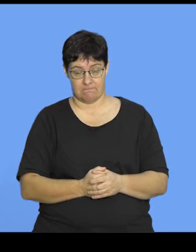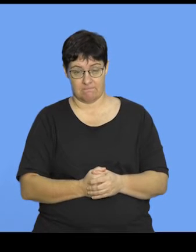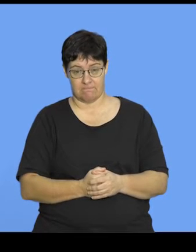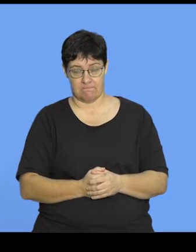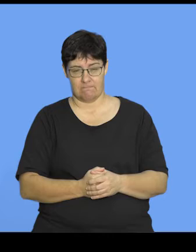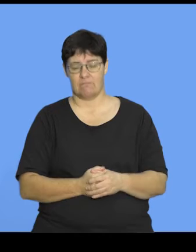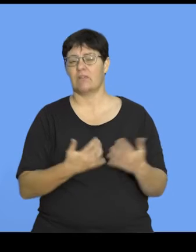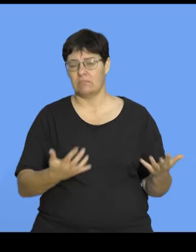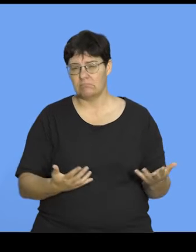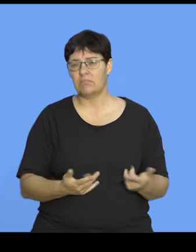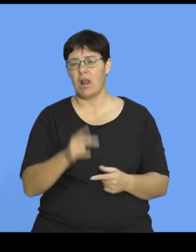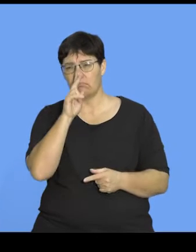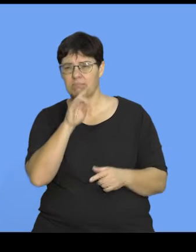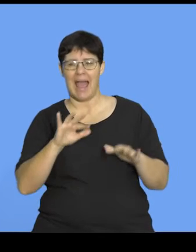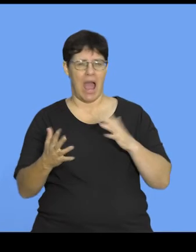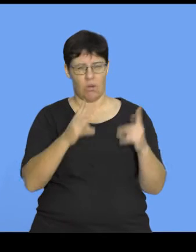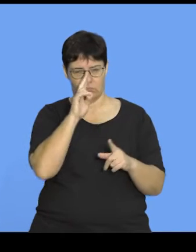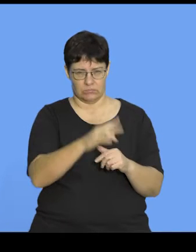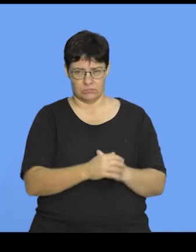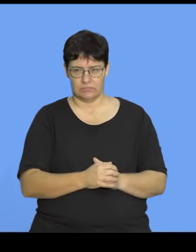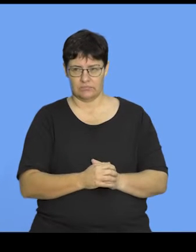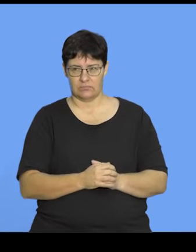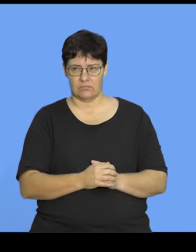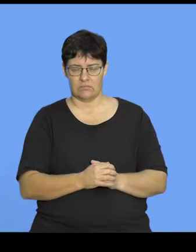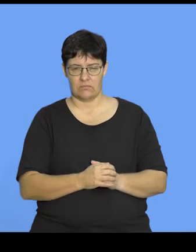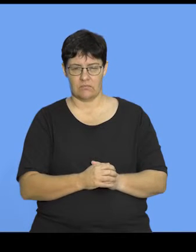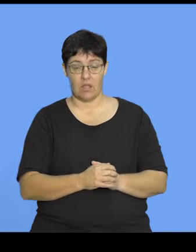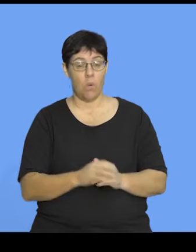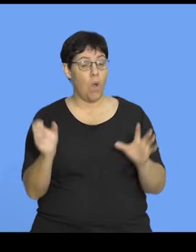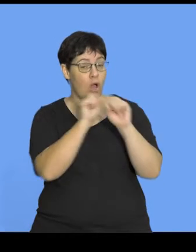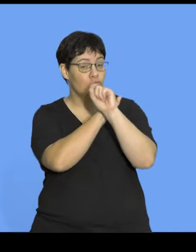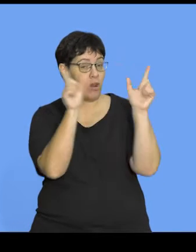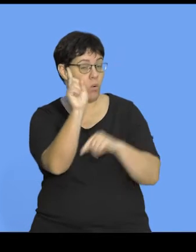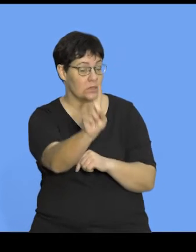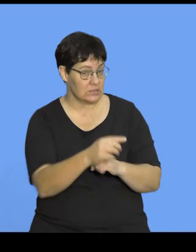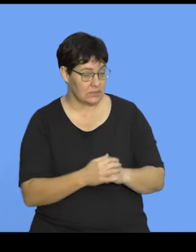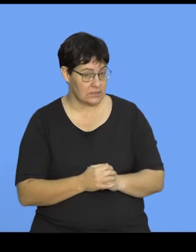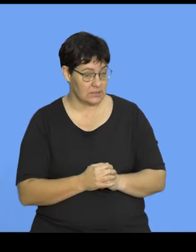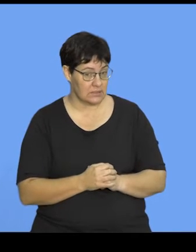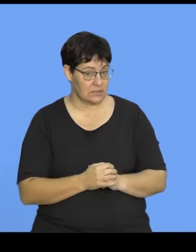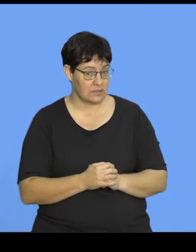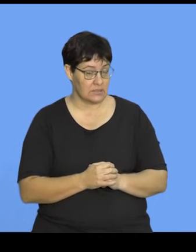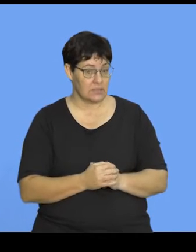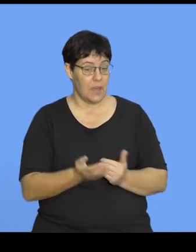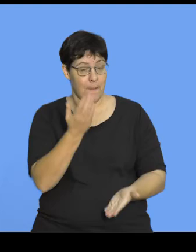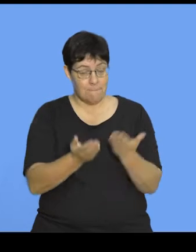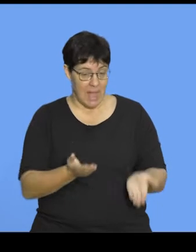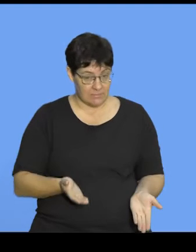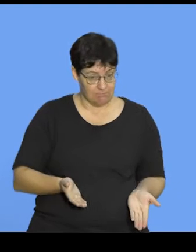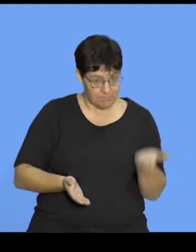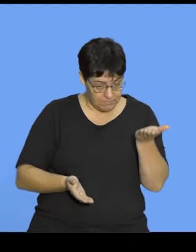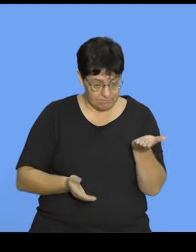some sort of way of looking at it. What we realized is that if I increase mass, I increase